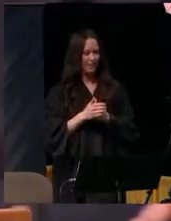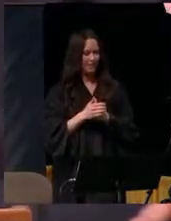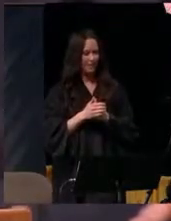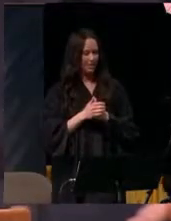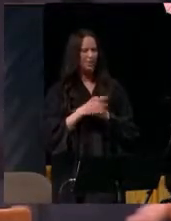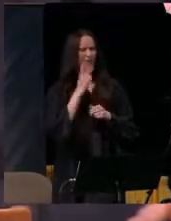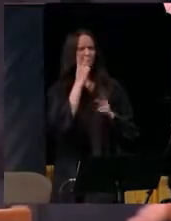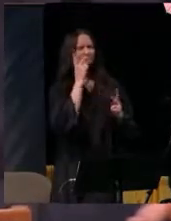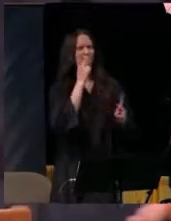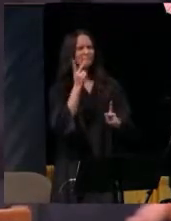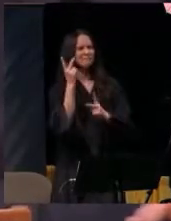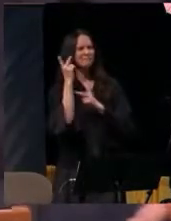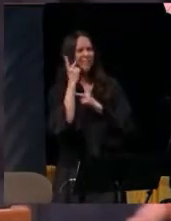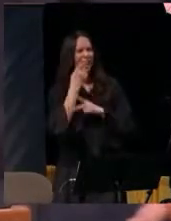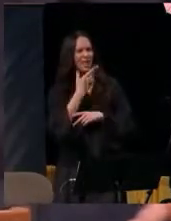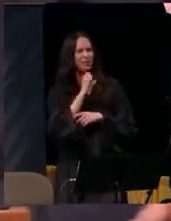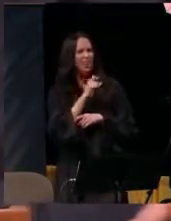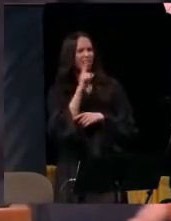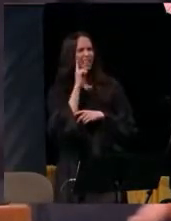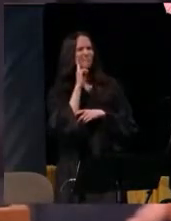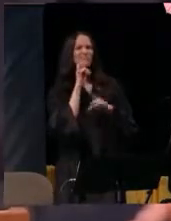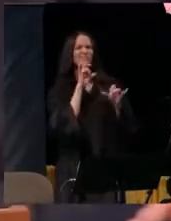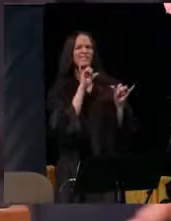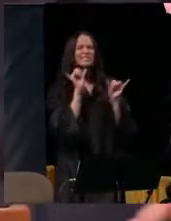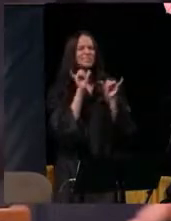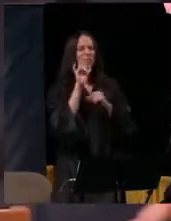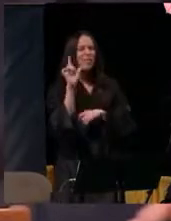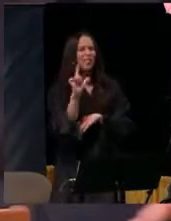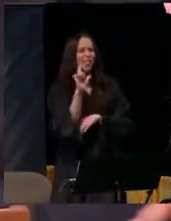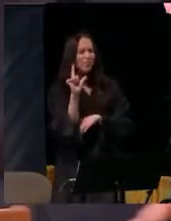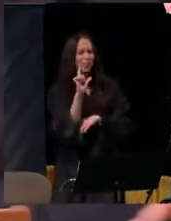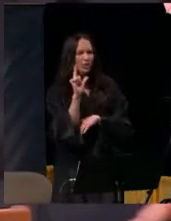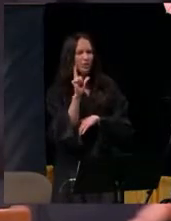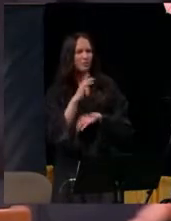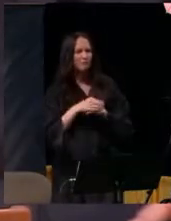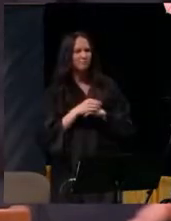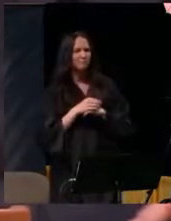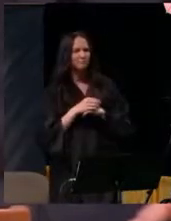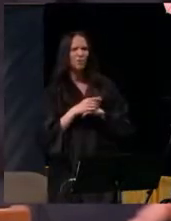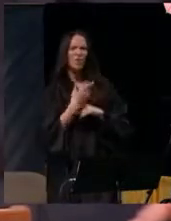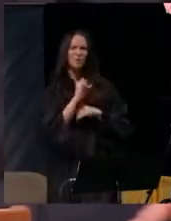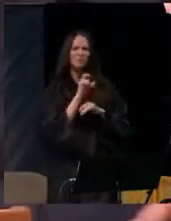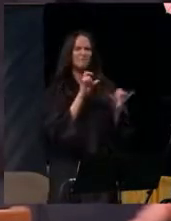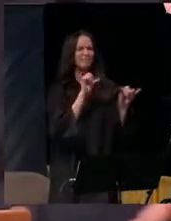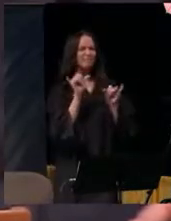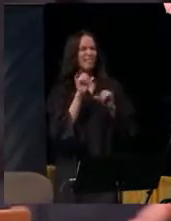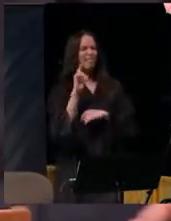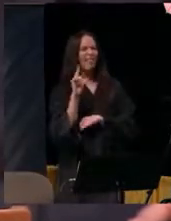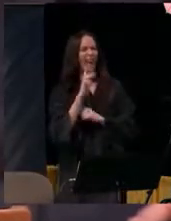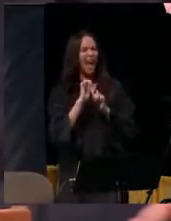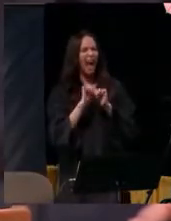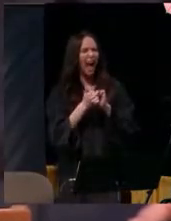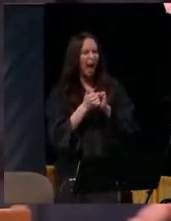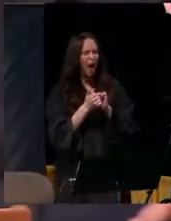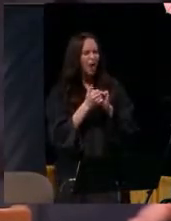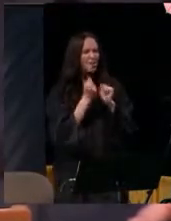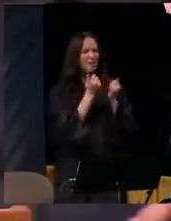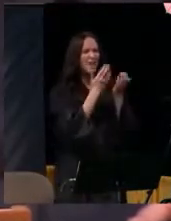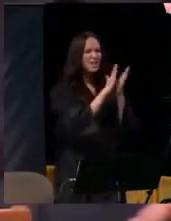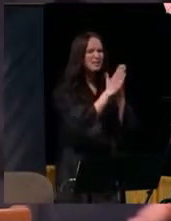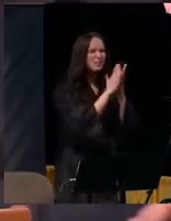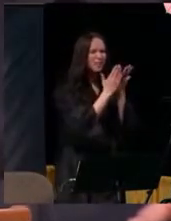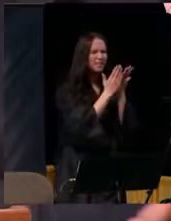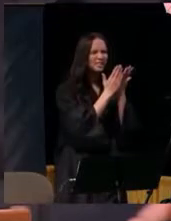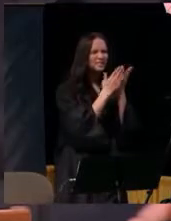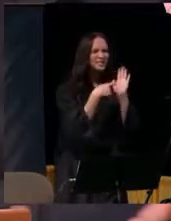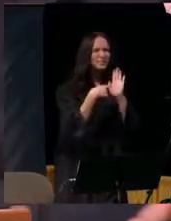often think of it with an analogy of a library. For me, high school is like a large library, and each of those thousands of books spread across a